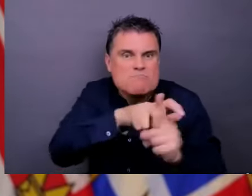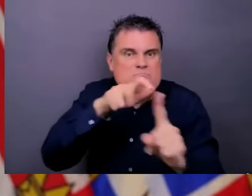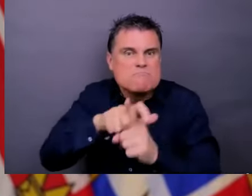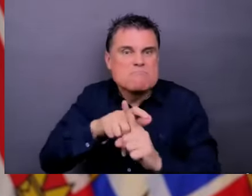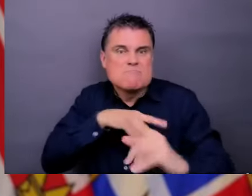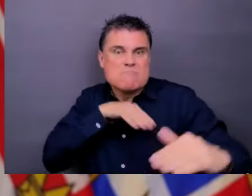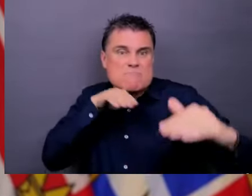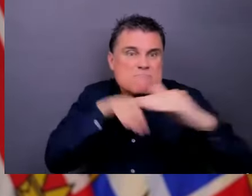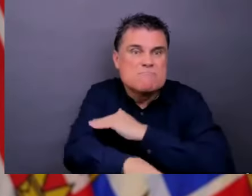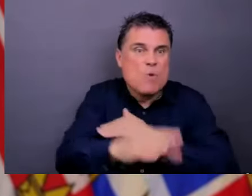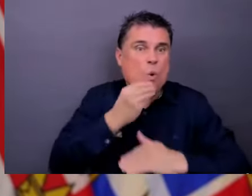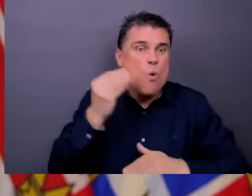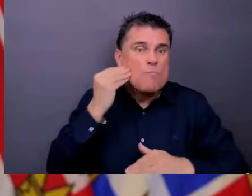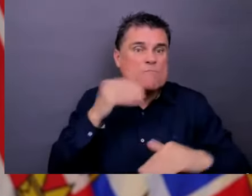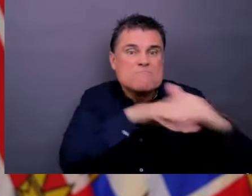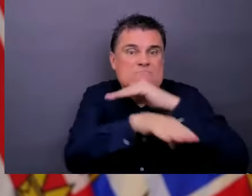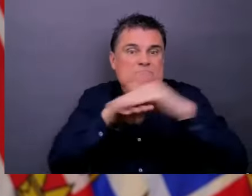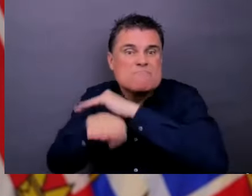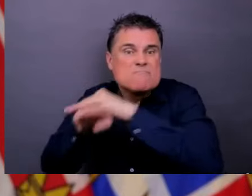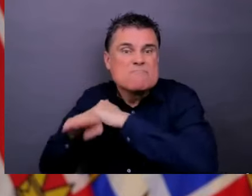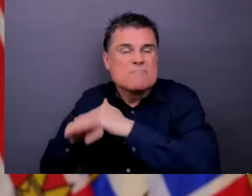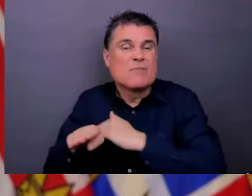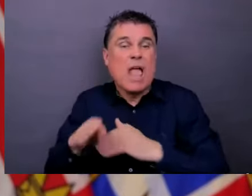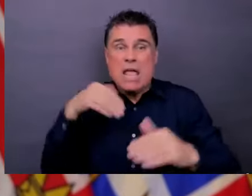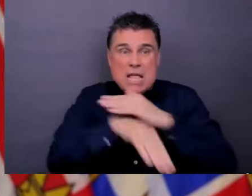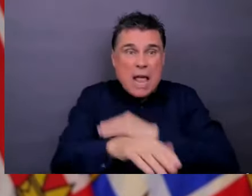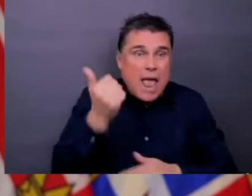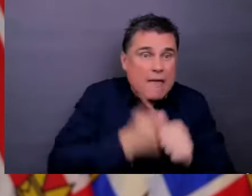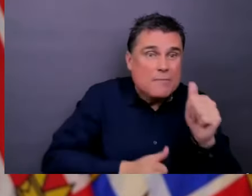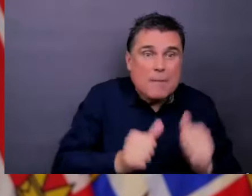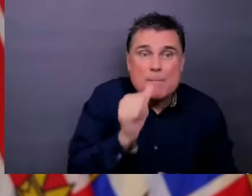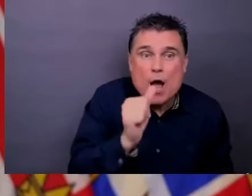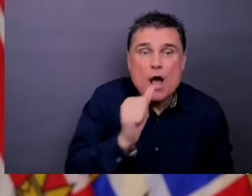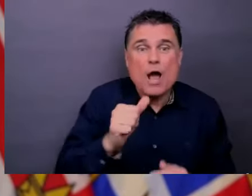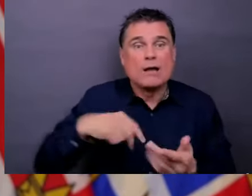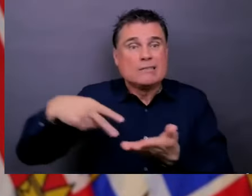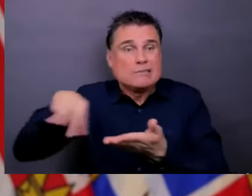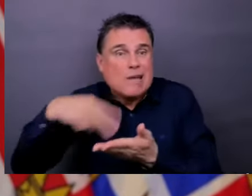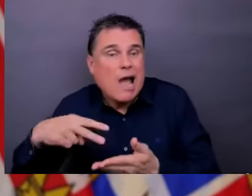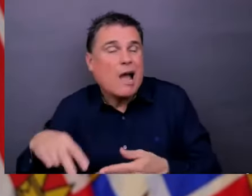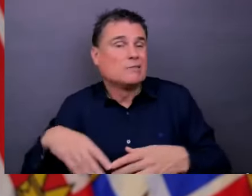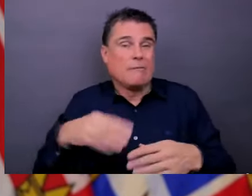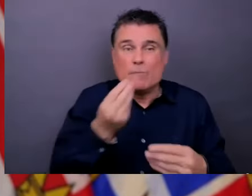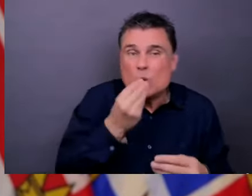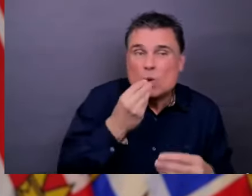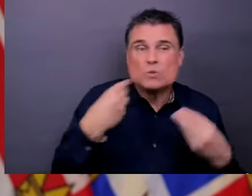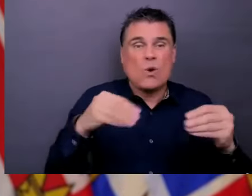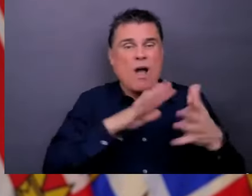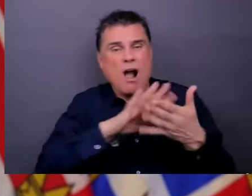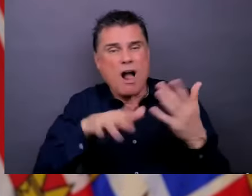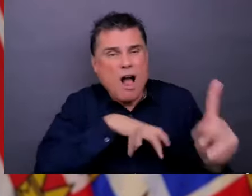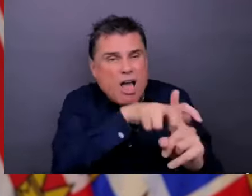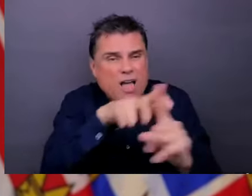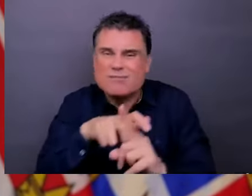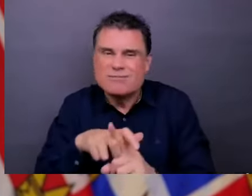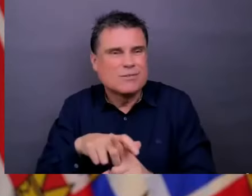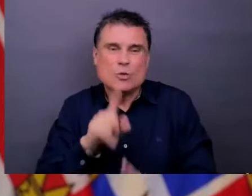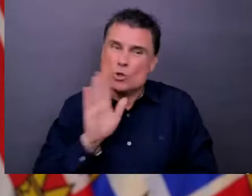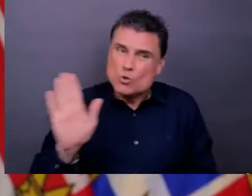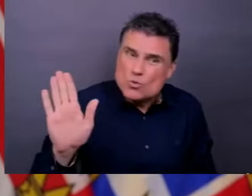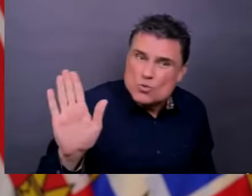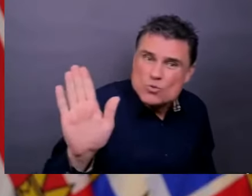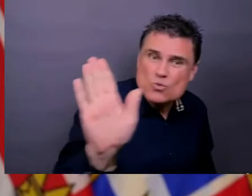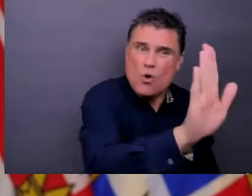the spring where we have enough vaccine to protect people. And the what we're seeing in schools right now reflects